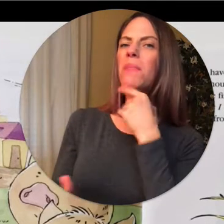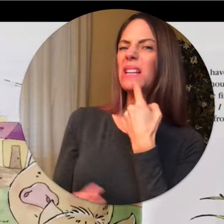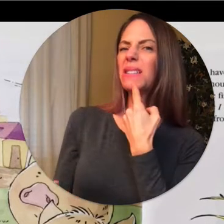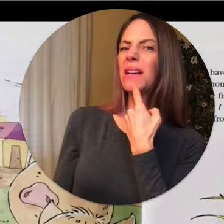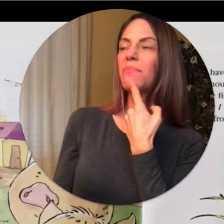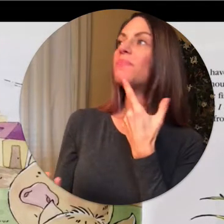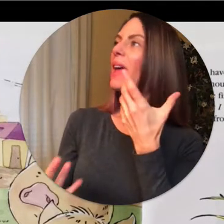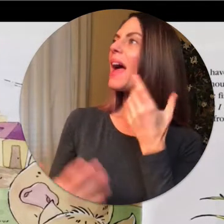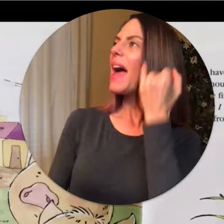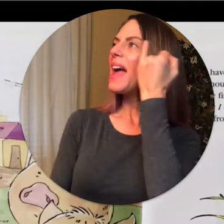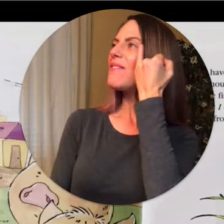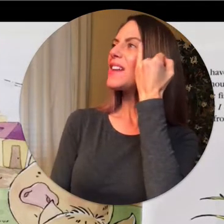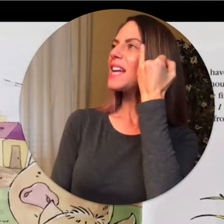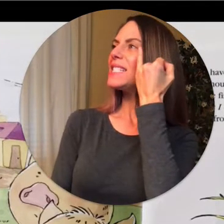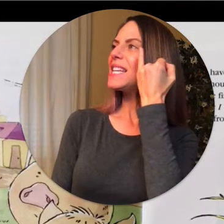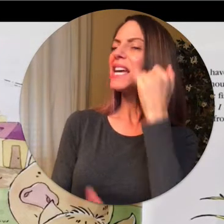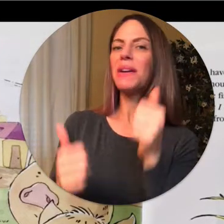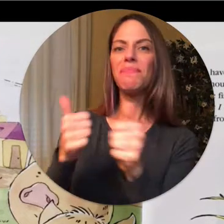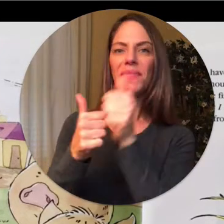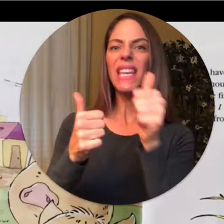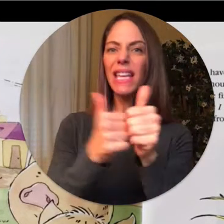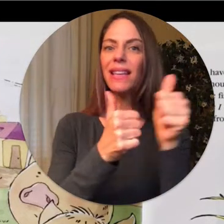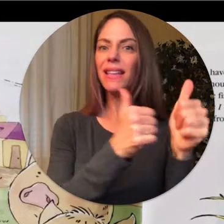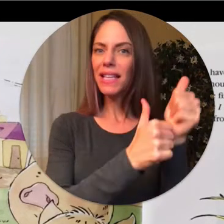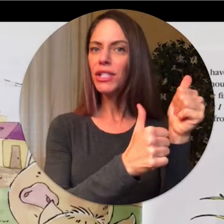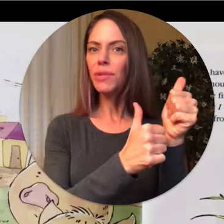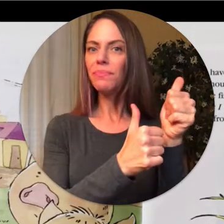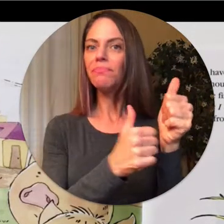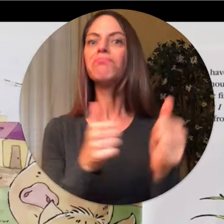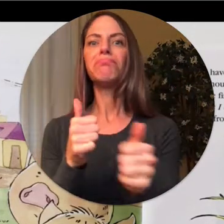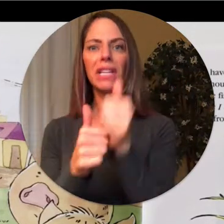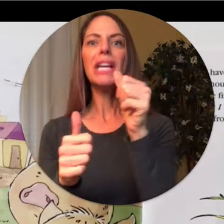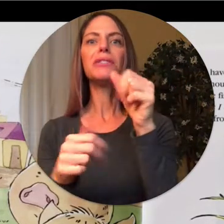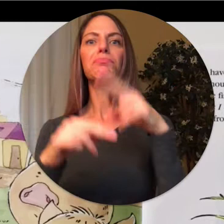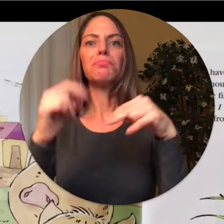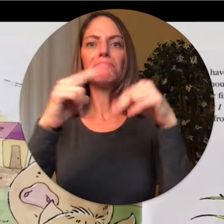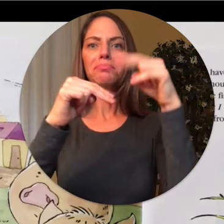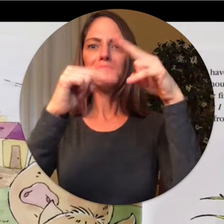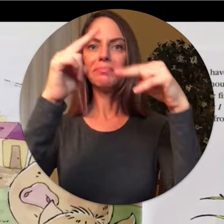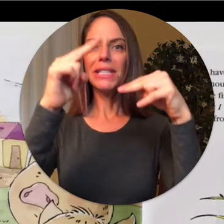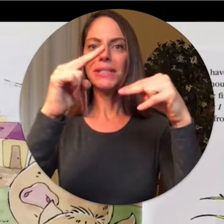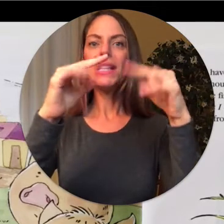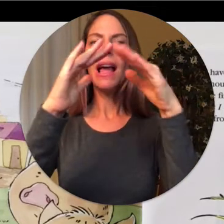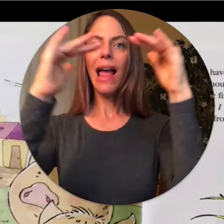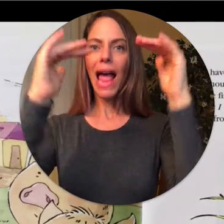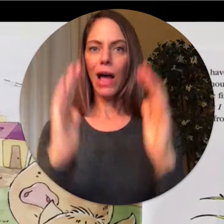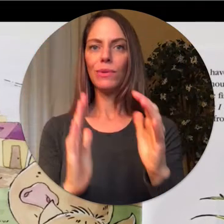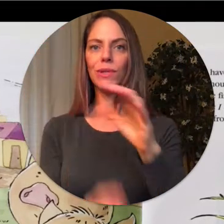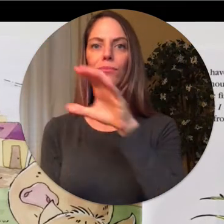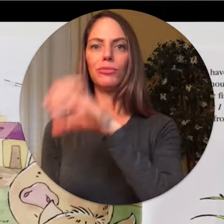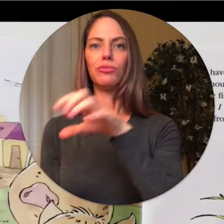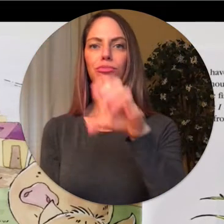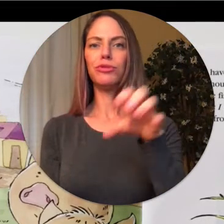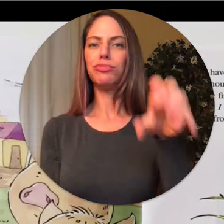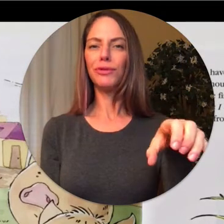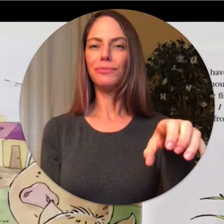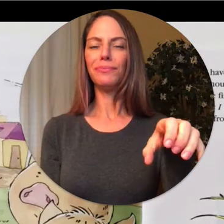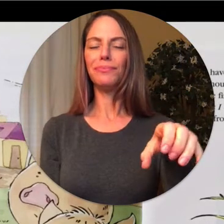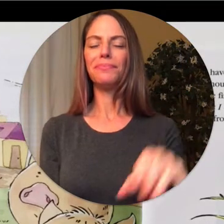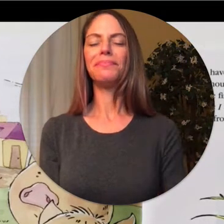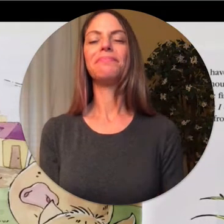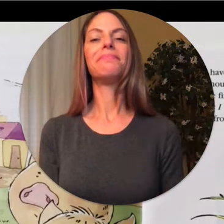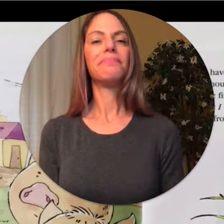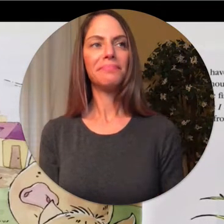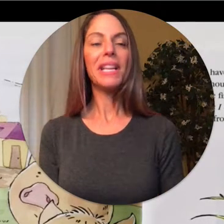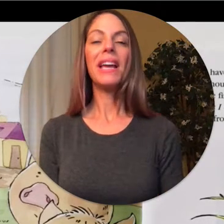other." The first little pig was excited. "I want to build my house as fast as I can," he thought. He grabbed the first